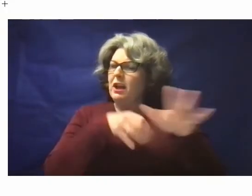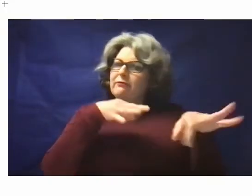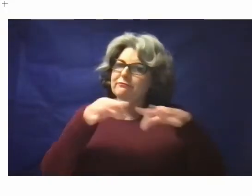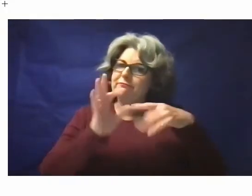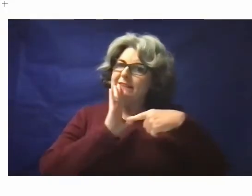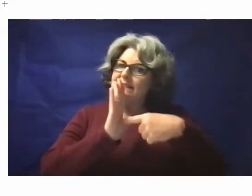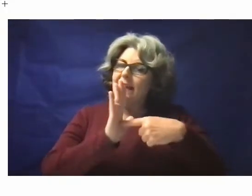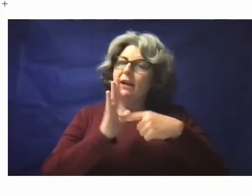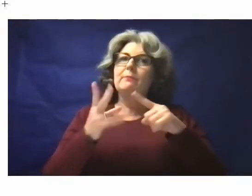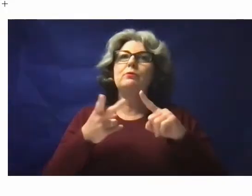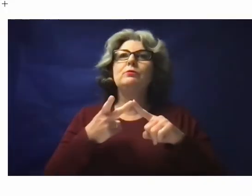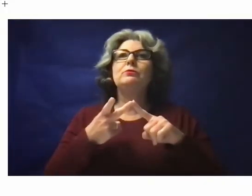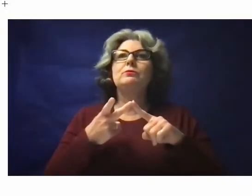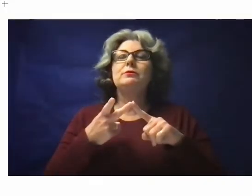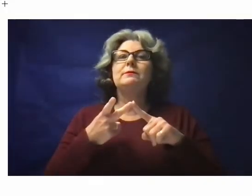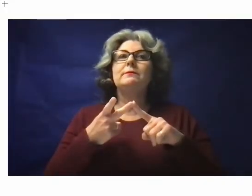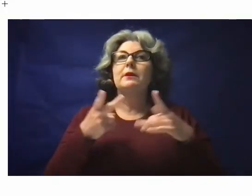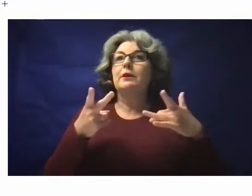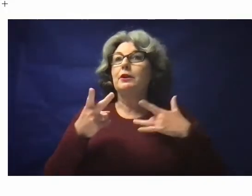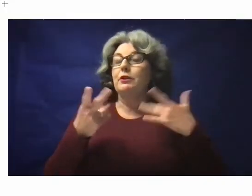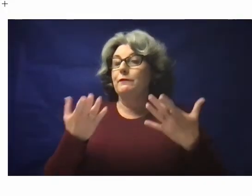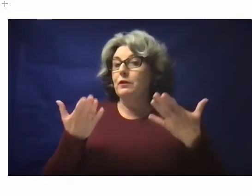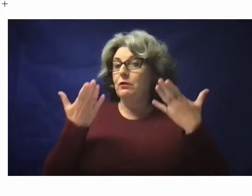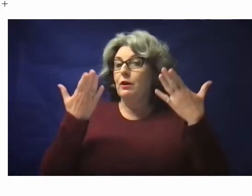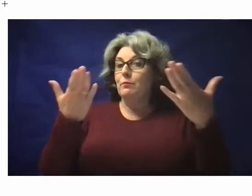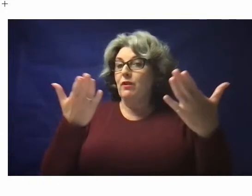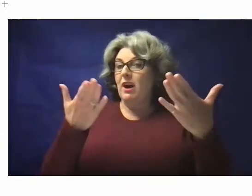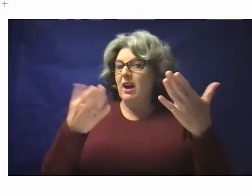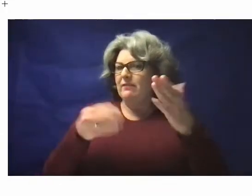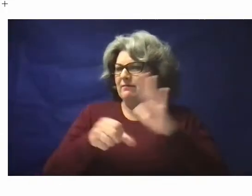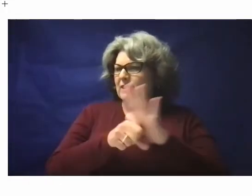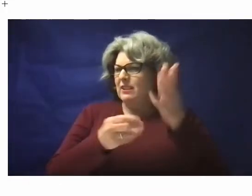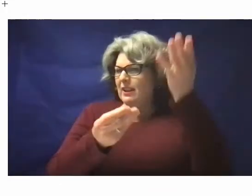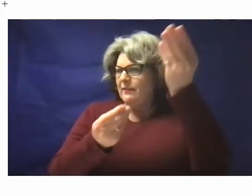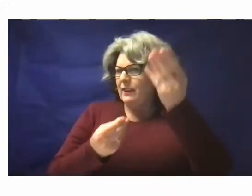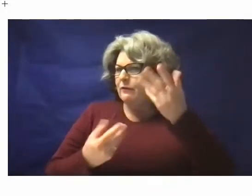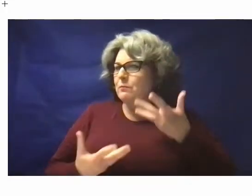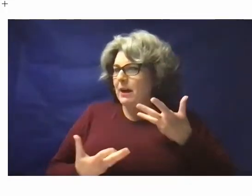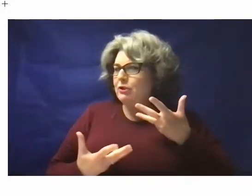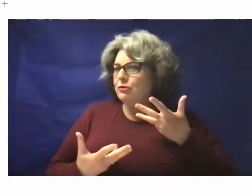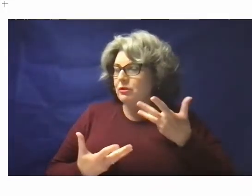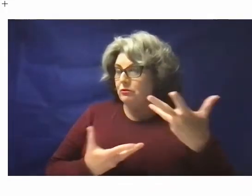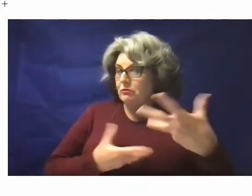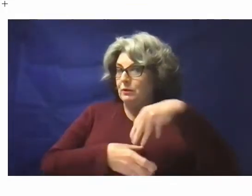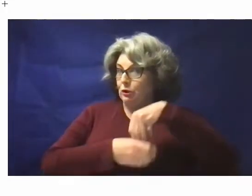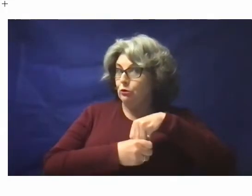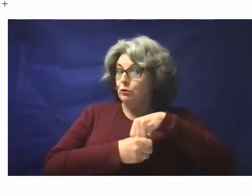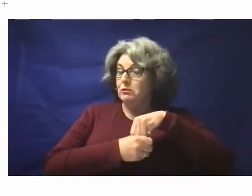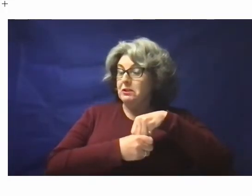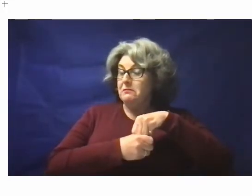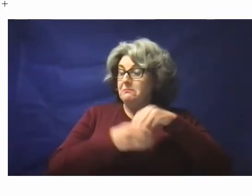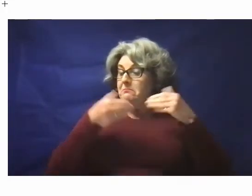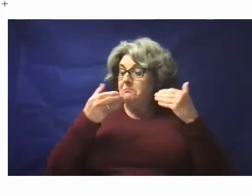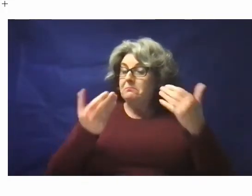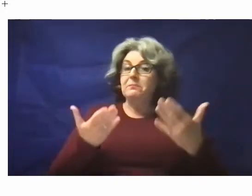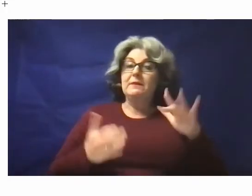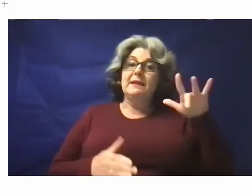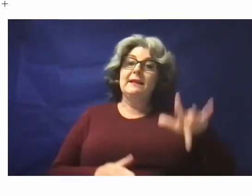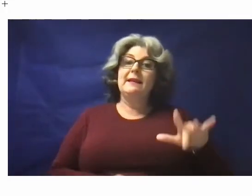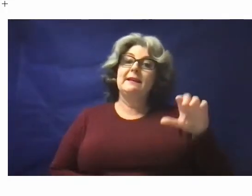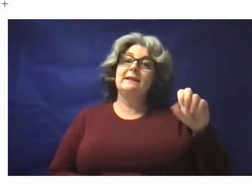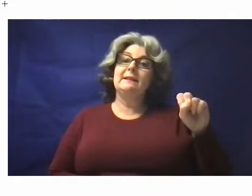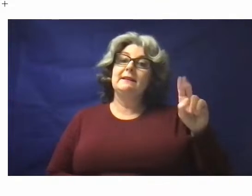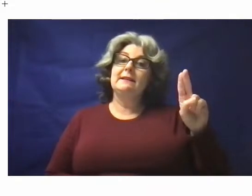examples and you feel like you've provided enough information to be screened in, you can submit it,